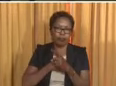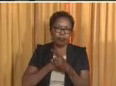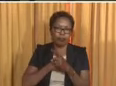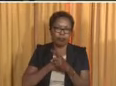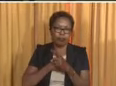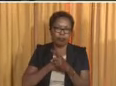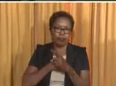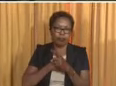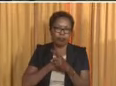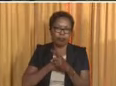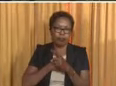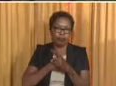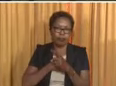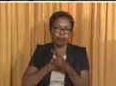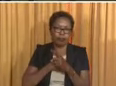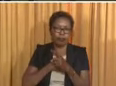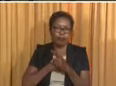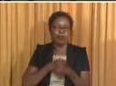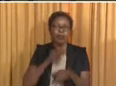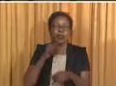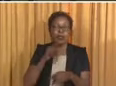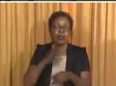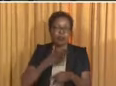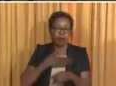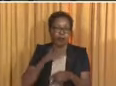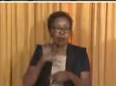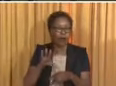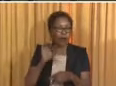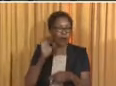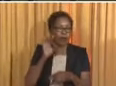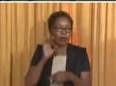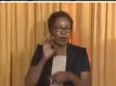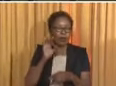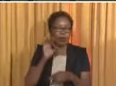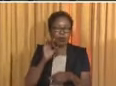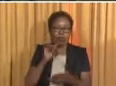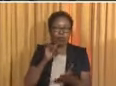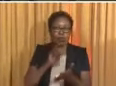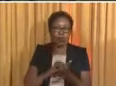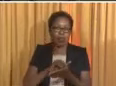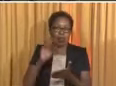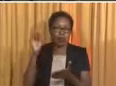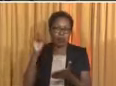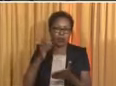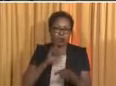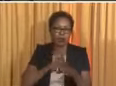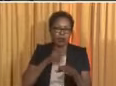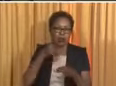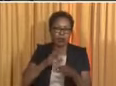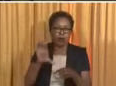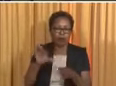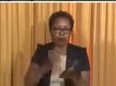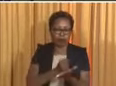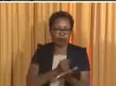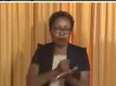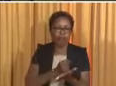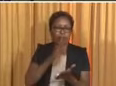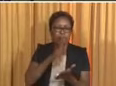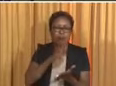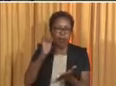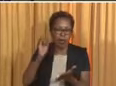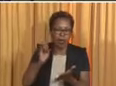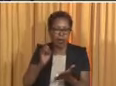where I want to go. It is my finding that the President, in appointing the BBI task force, was discharging his